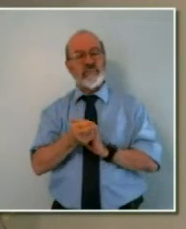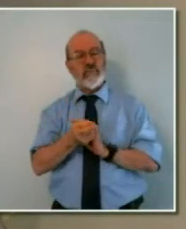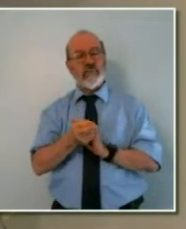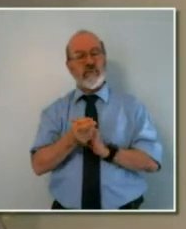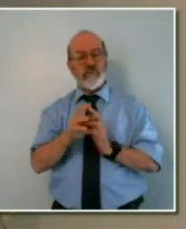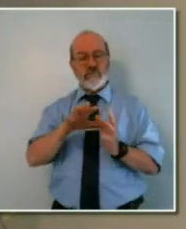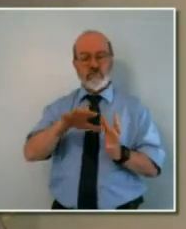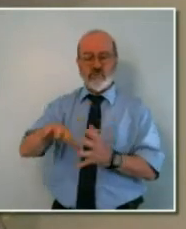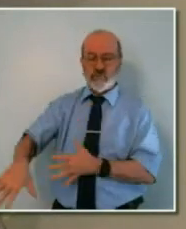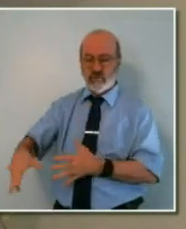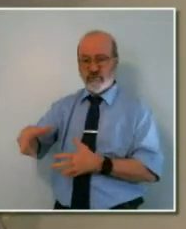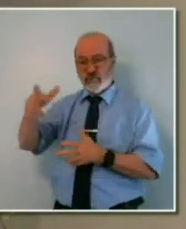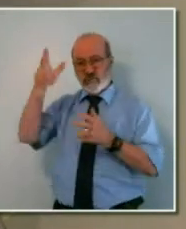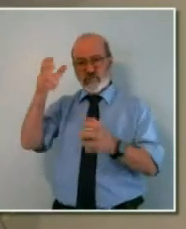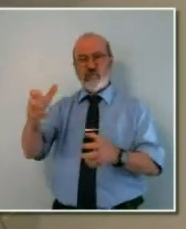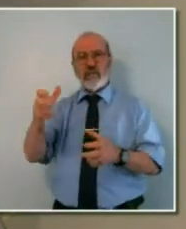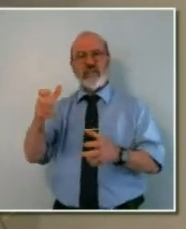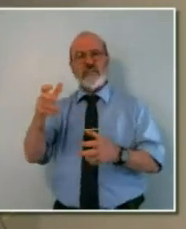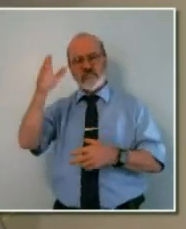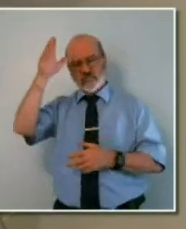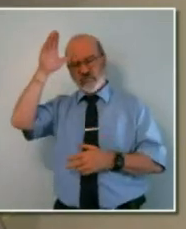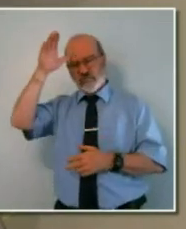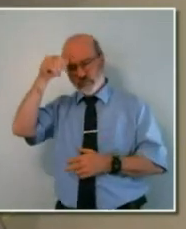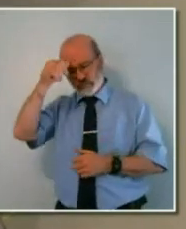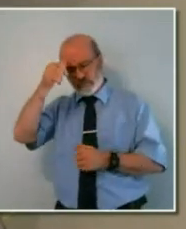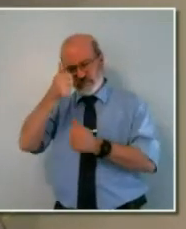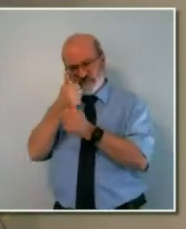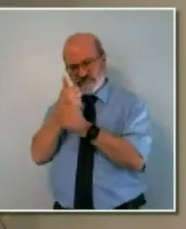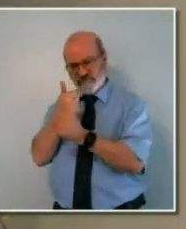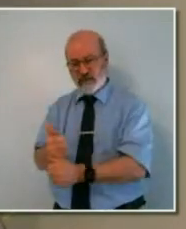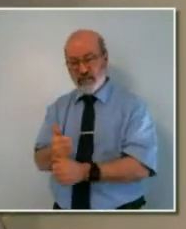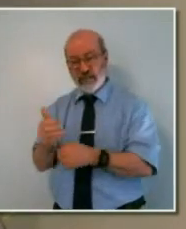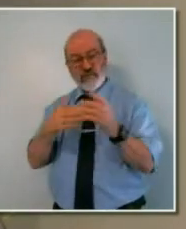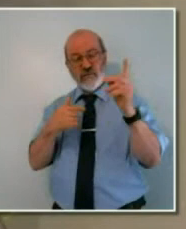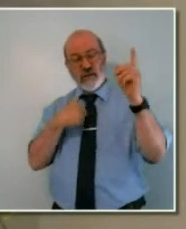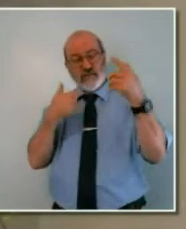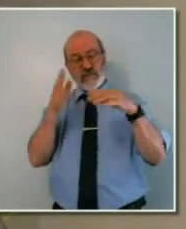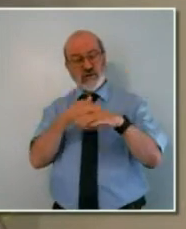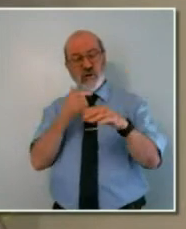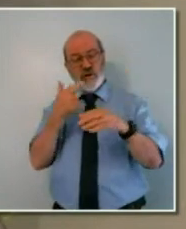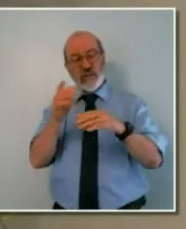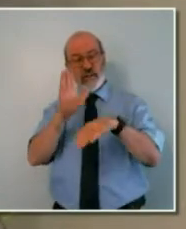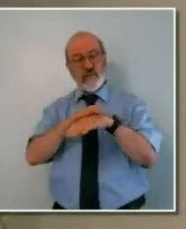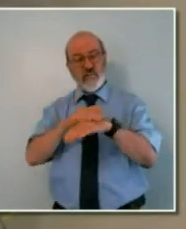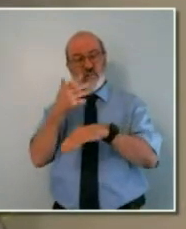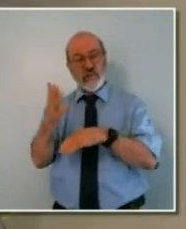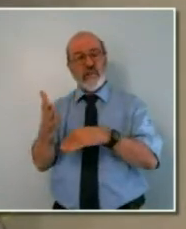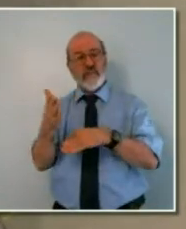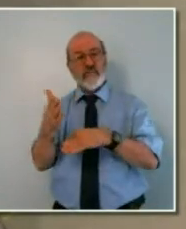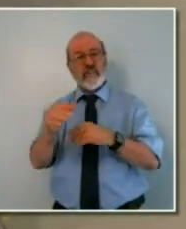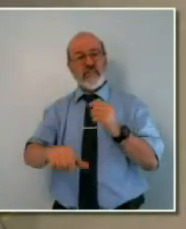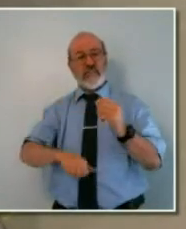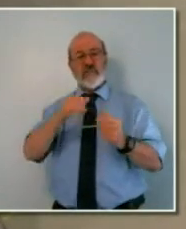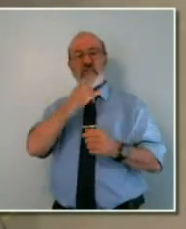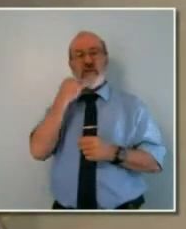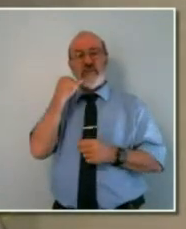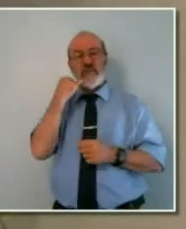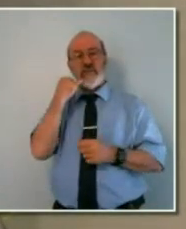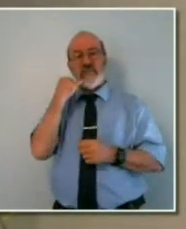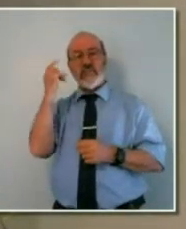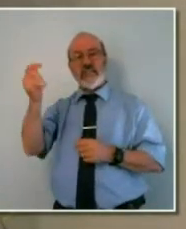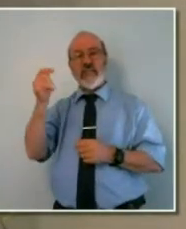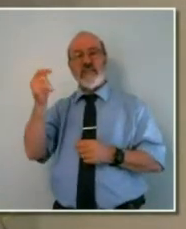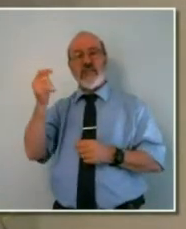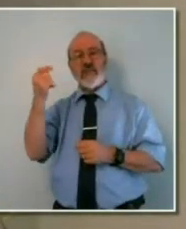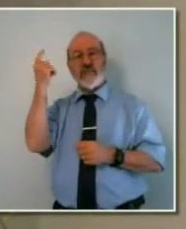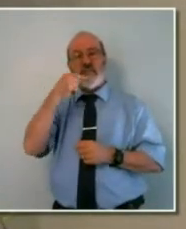wickedness. They're stubbornly pursuing. Even though I've called them and even though I've warned them, their pride of Israel doth testify to their face.